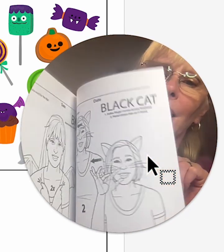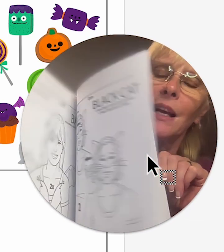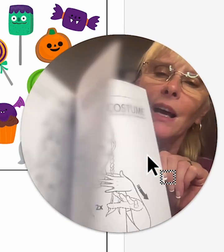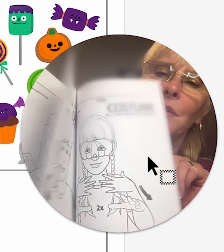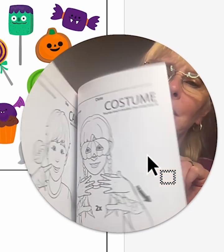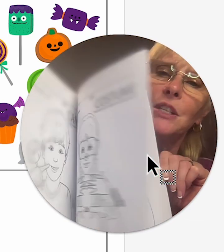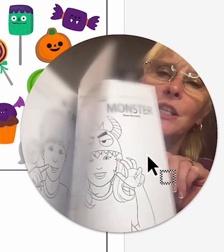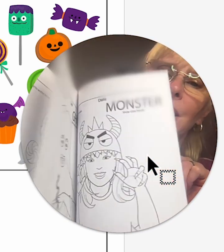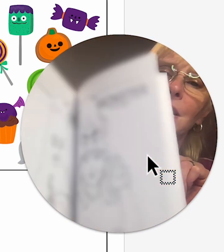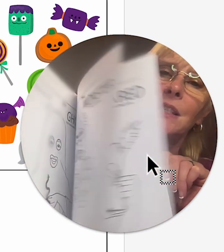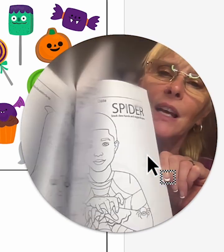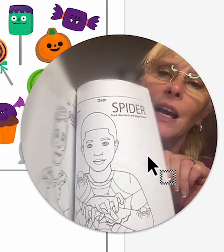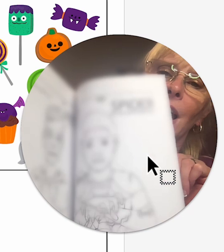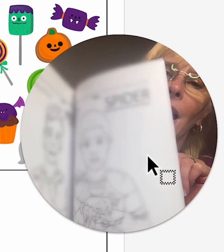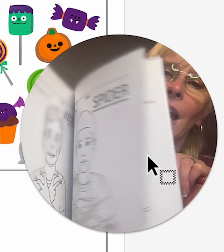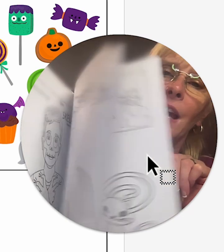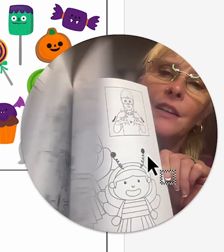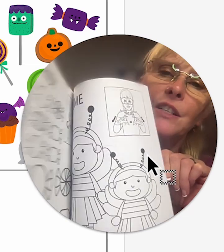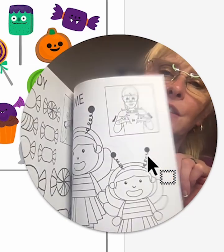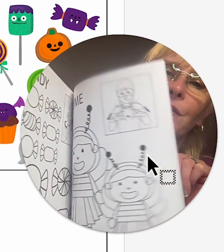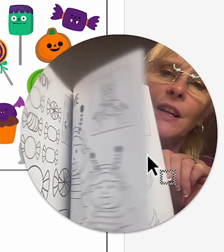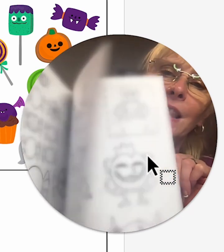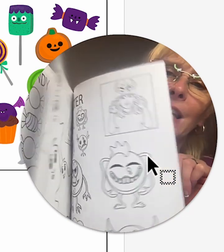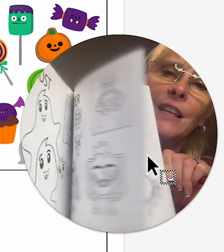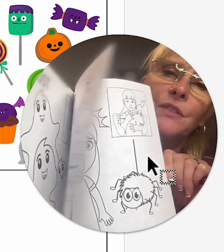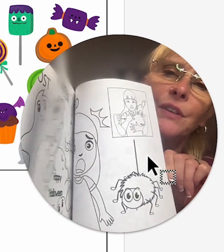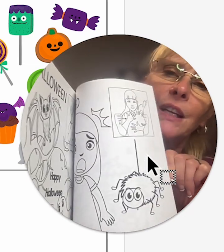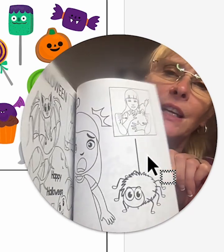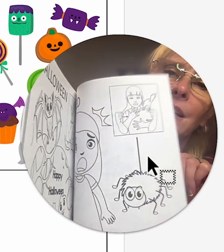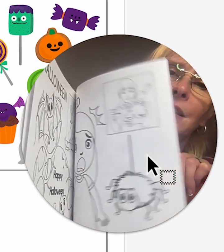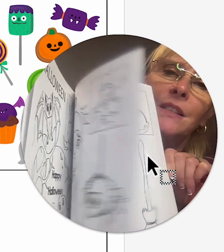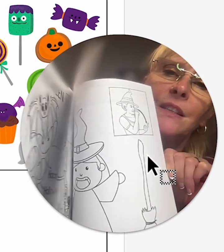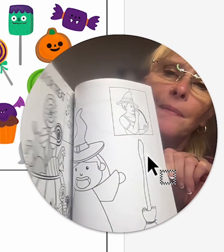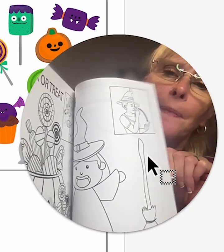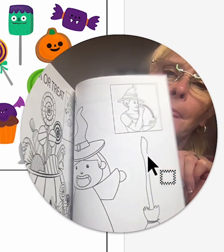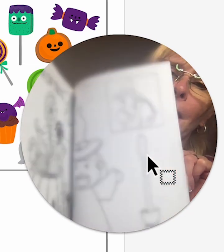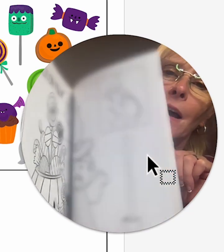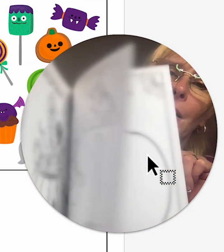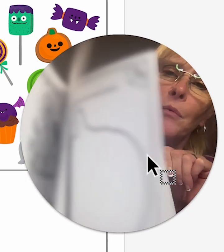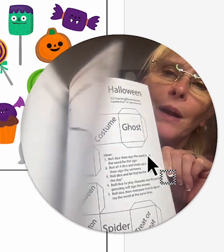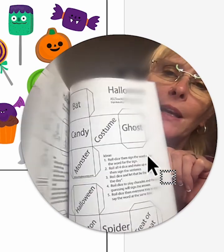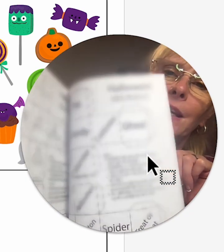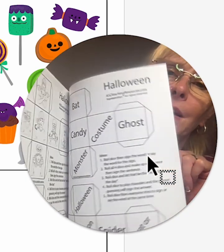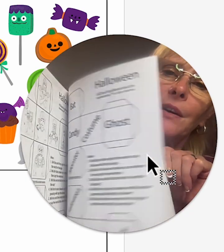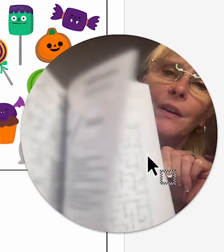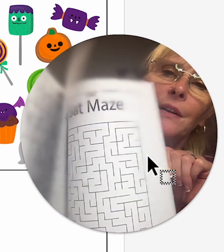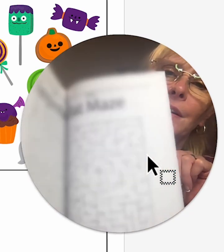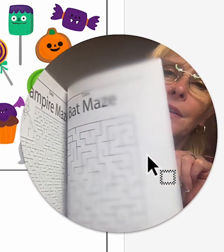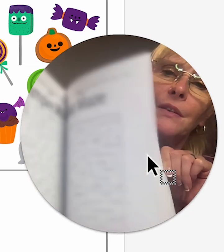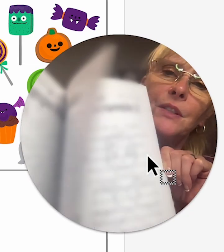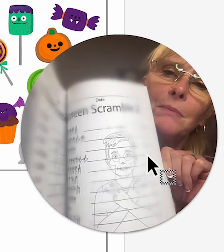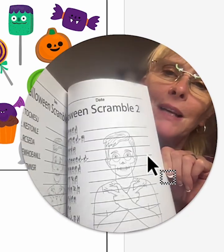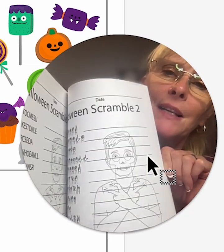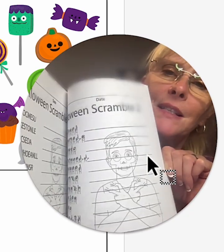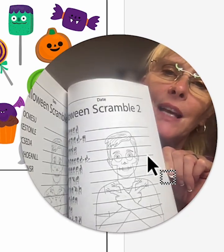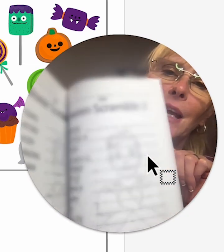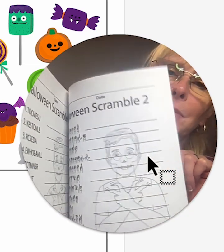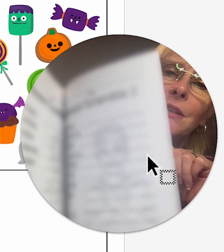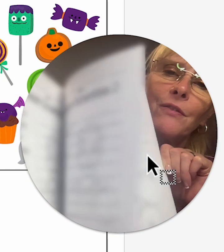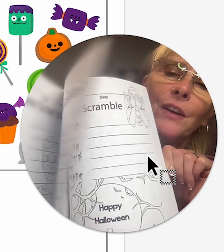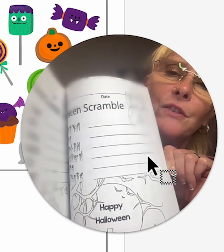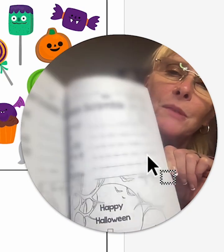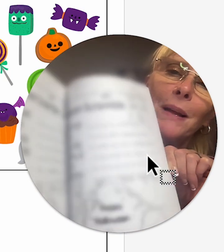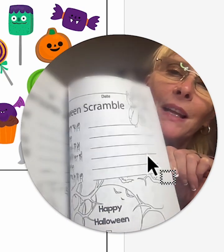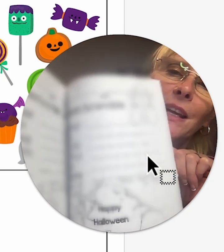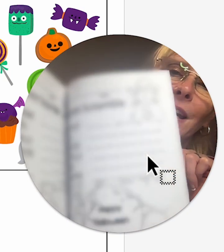here and coloring sheets and just fun things for the kids. Right here, there's some dice games,